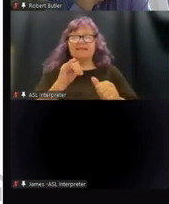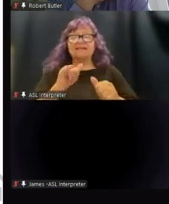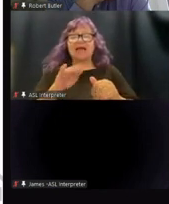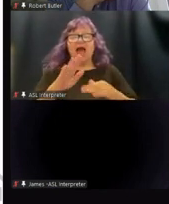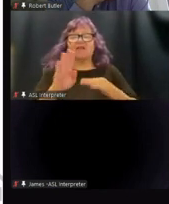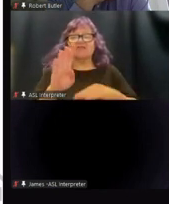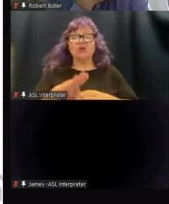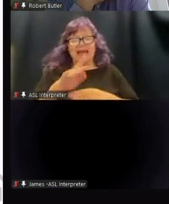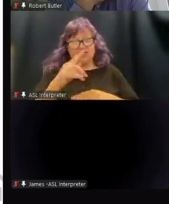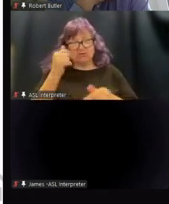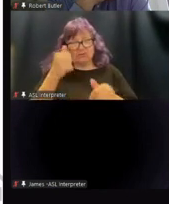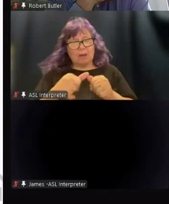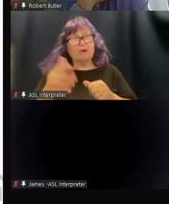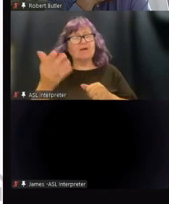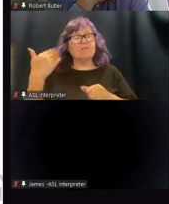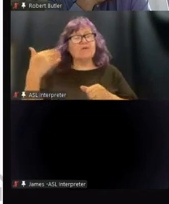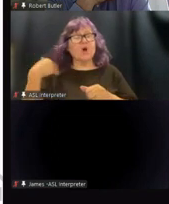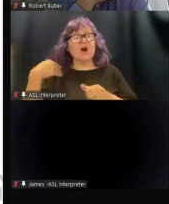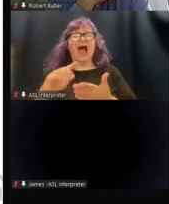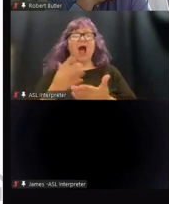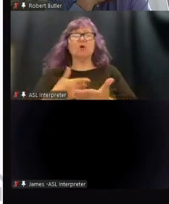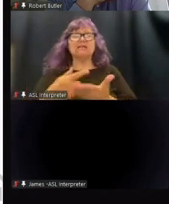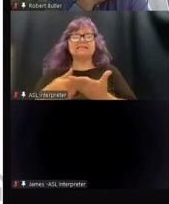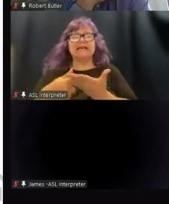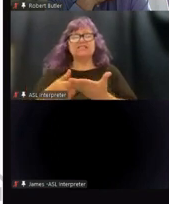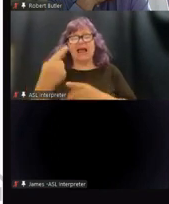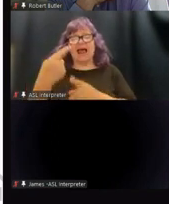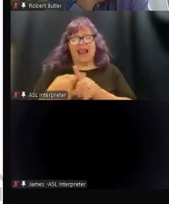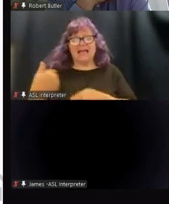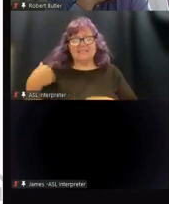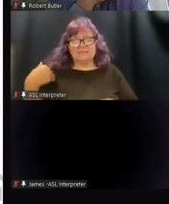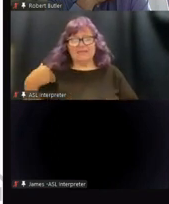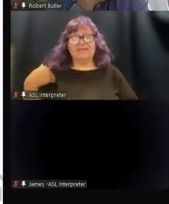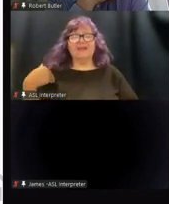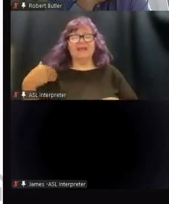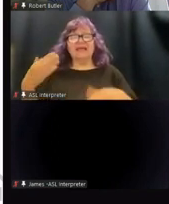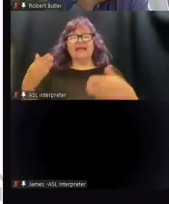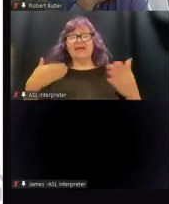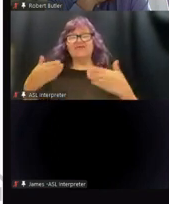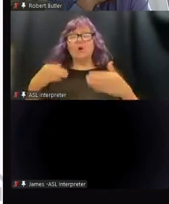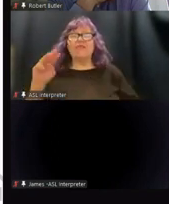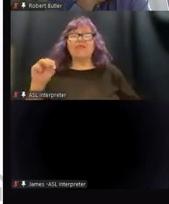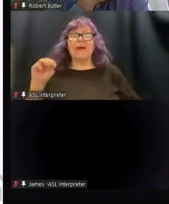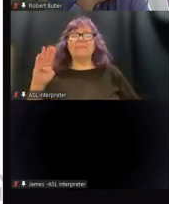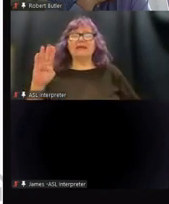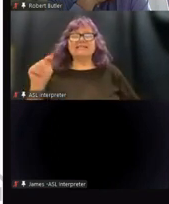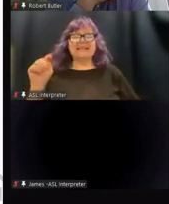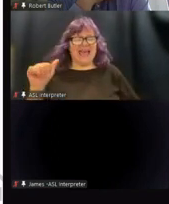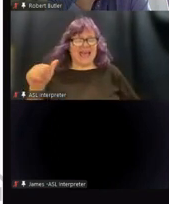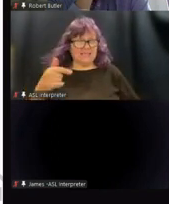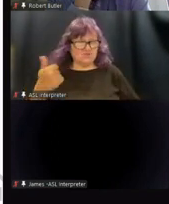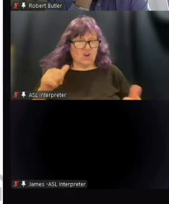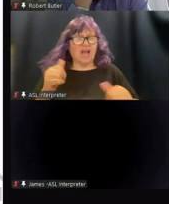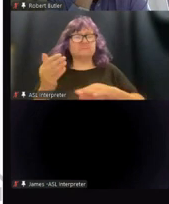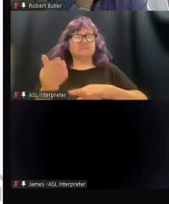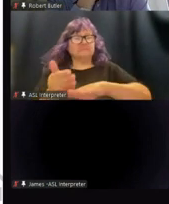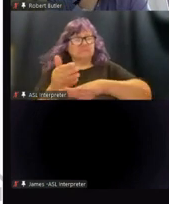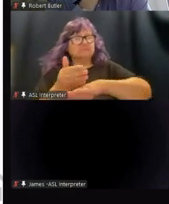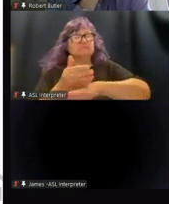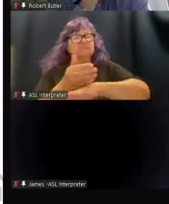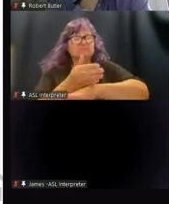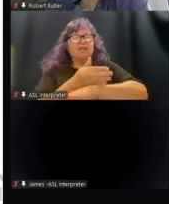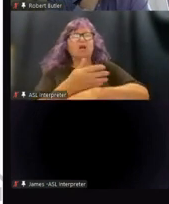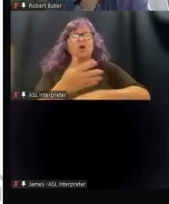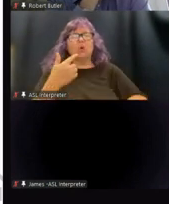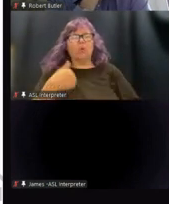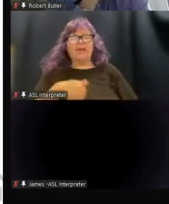remember from our discussion last month, although the MBTA has made a tremendous amount of progress with